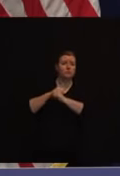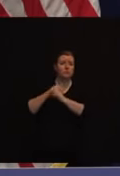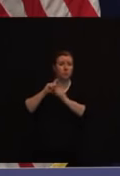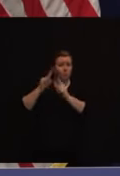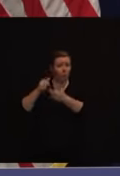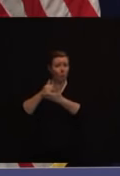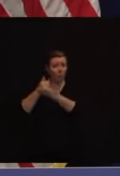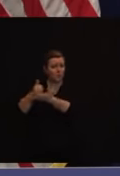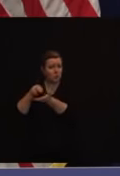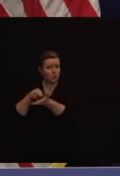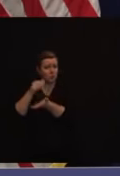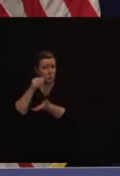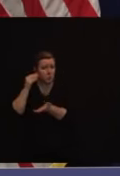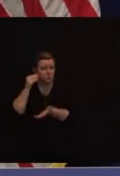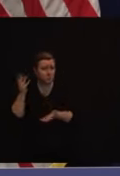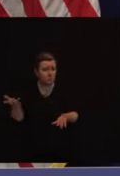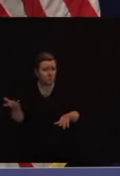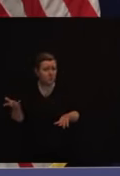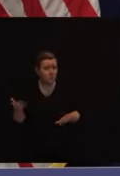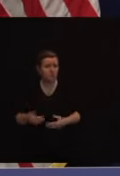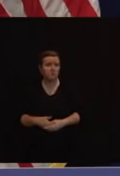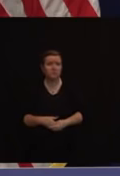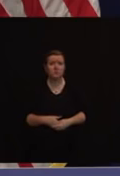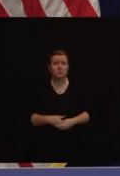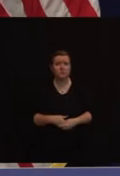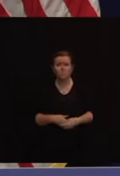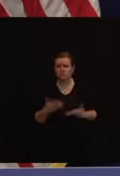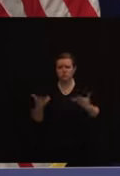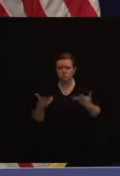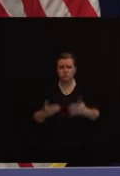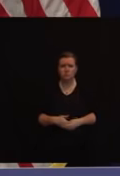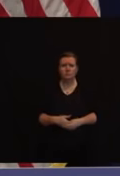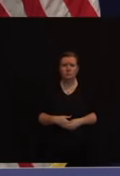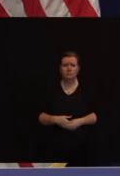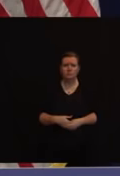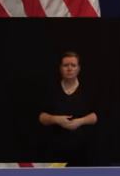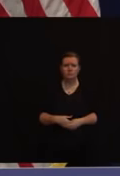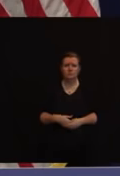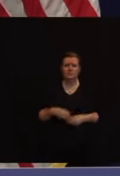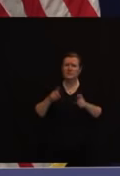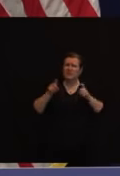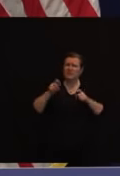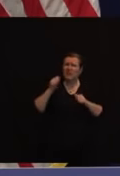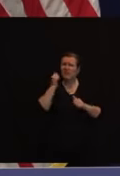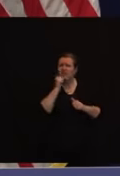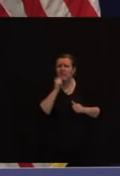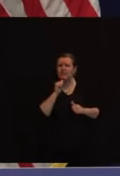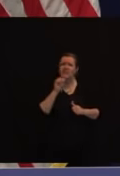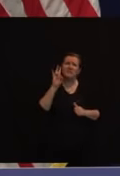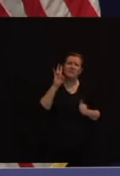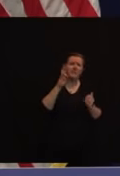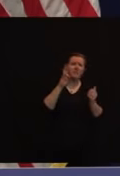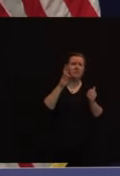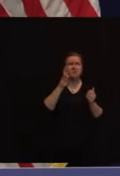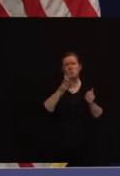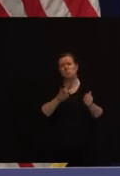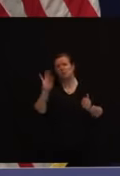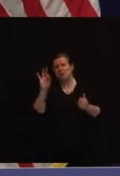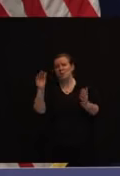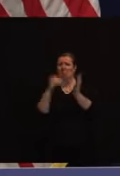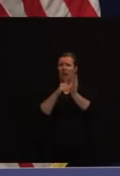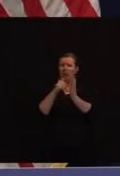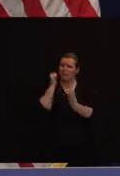that you're announcing. Are you able to put into perspective, we said that we're doing between 7,000 and 9,000 tests a day. Are you able to put into perspective that